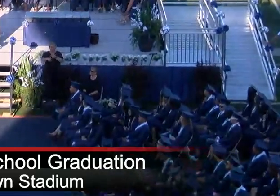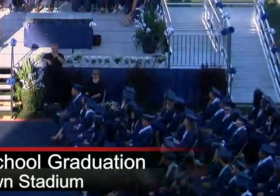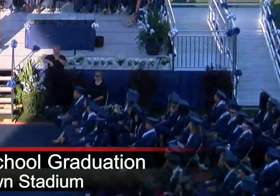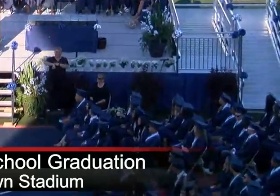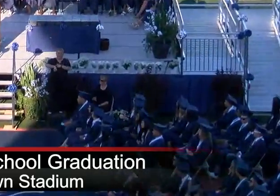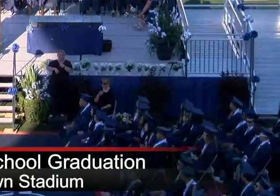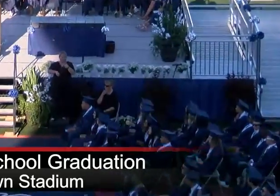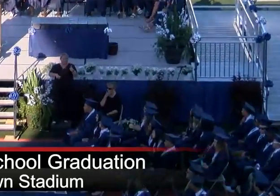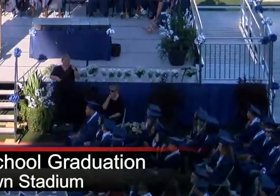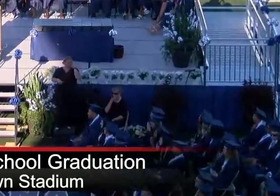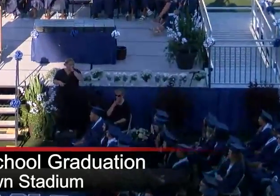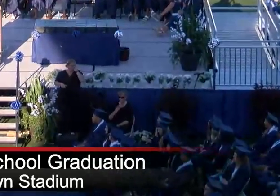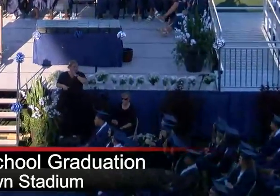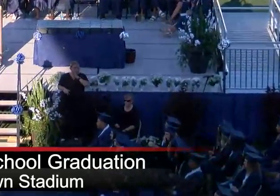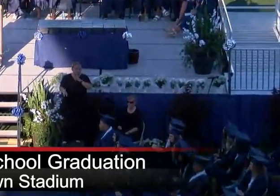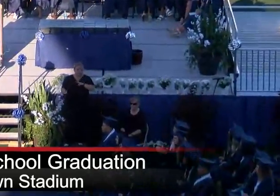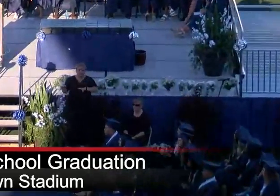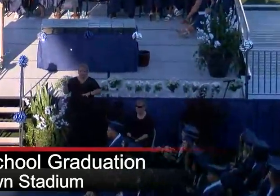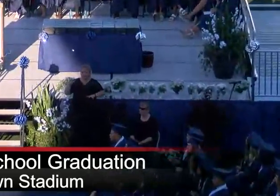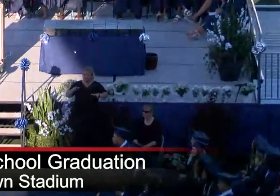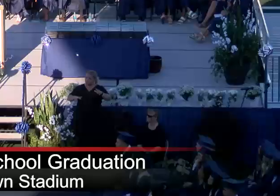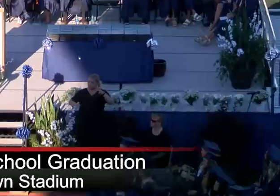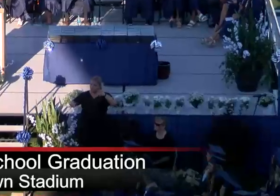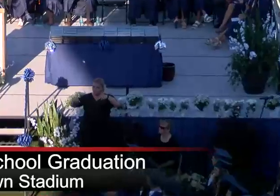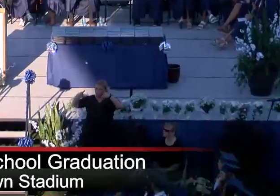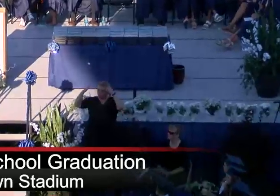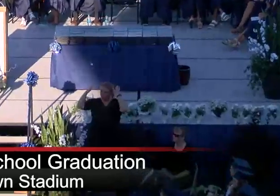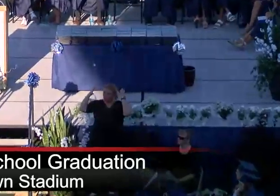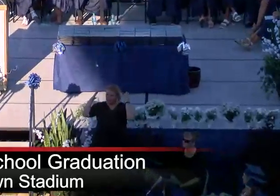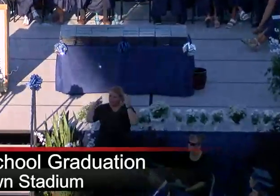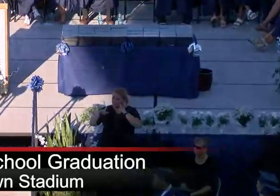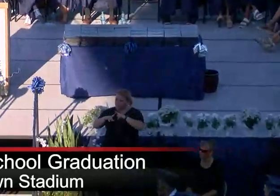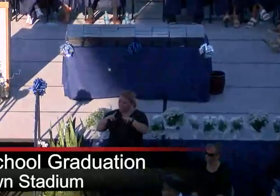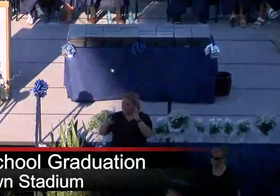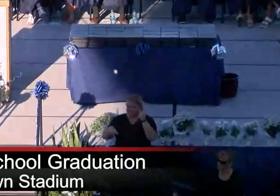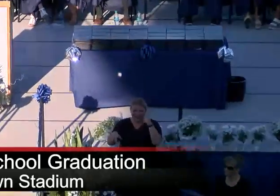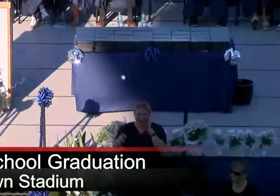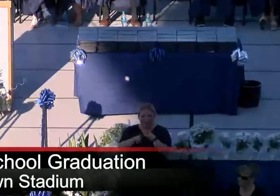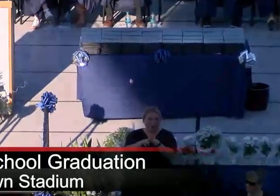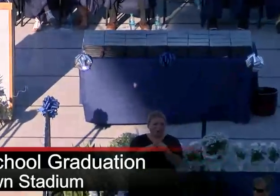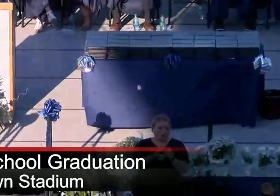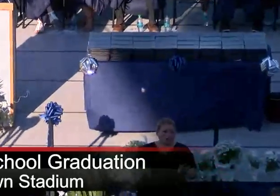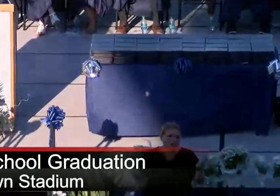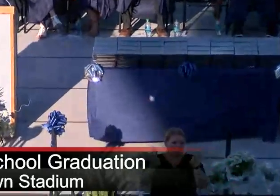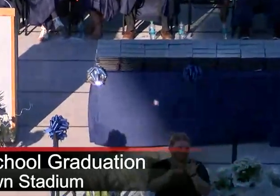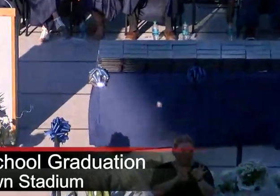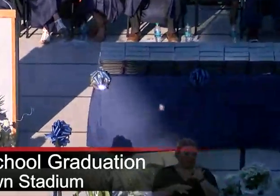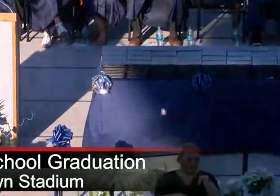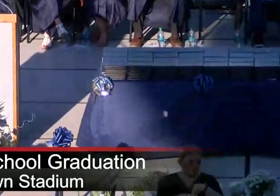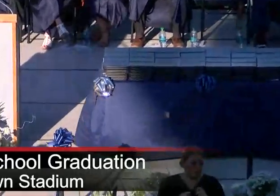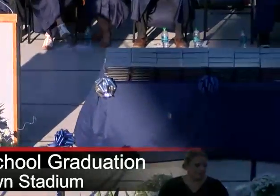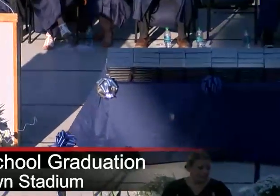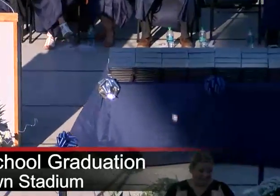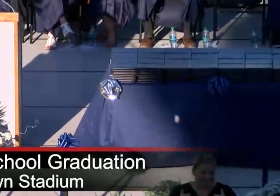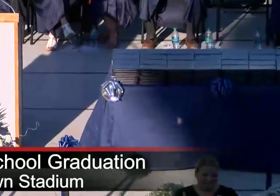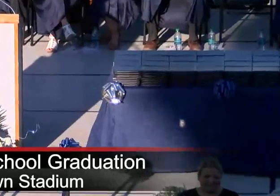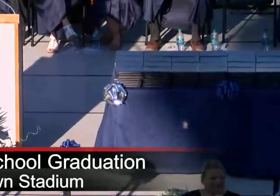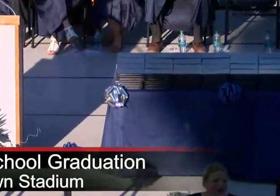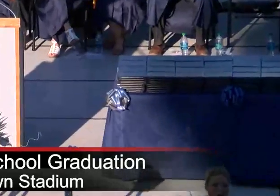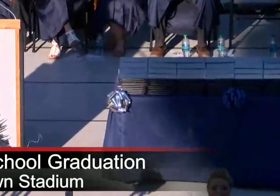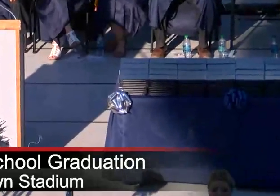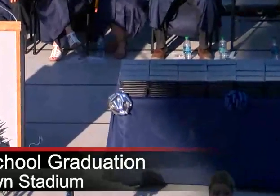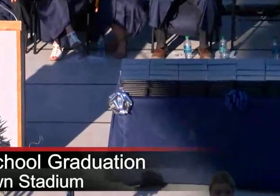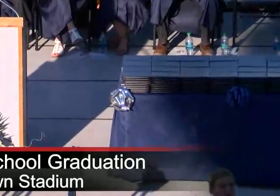as a freshman, change can feel large and overwhelming. However, it is also an essential part of life. If we are not willing to